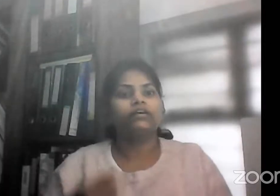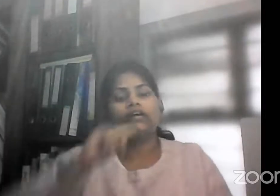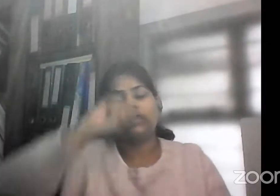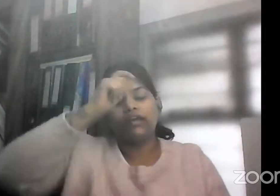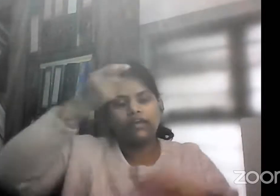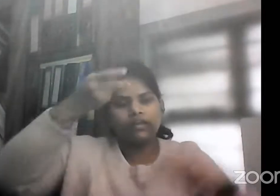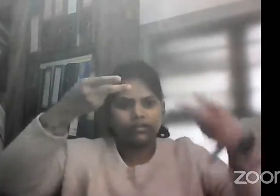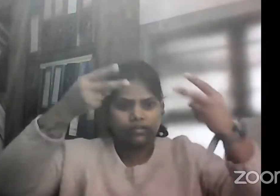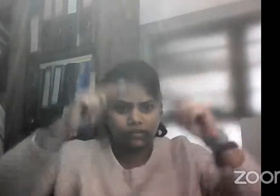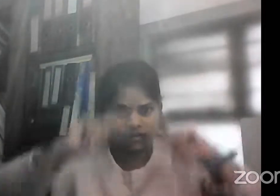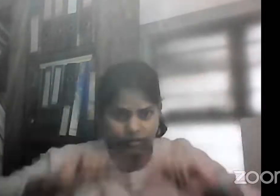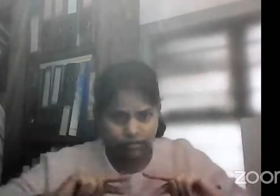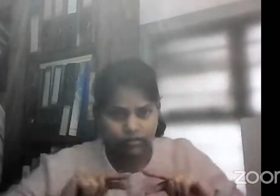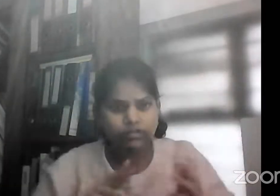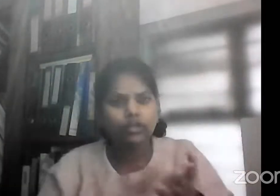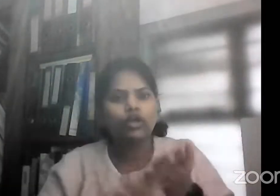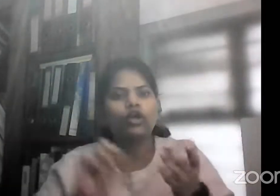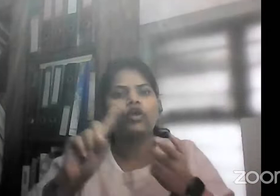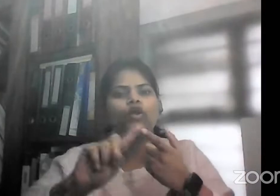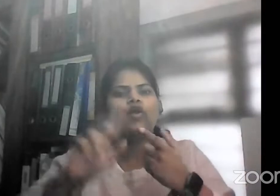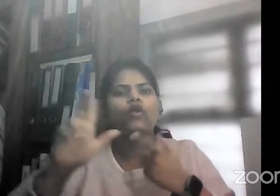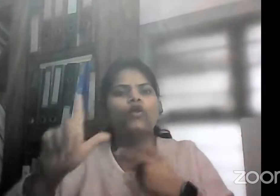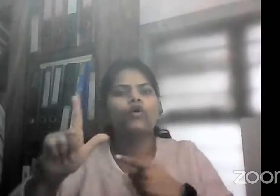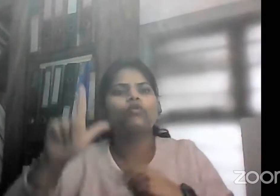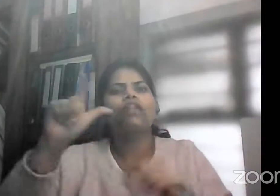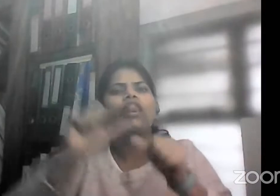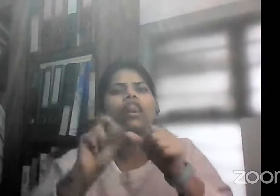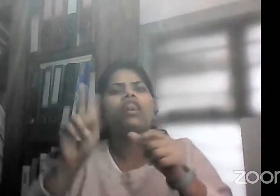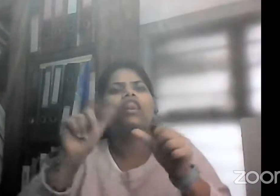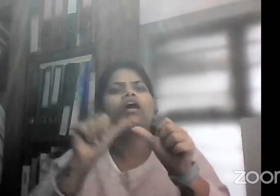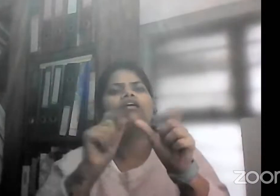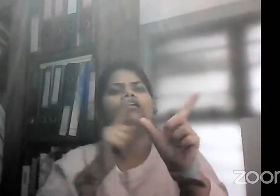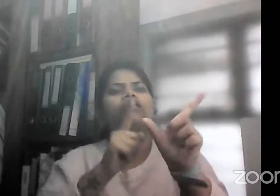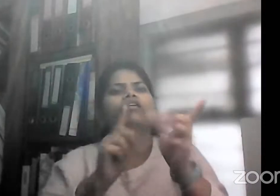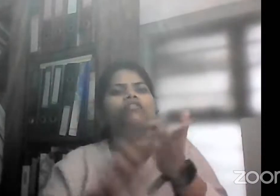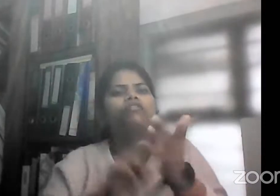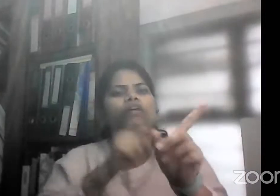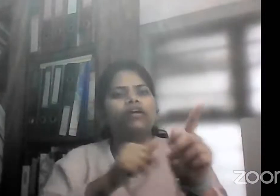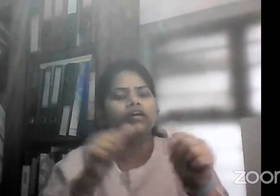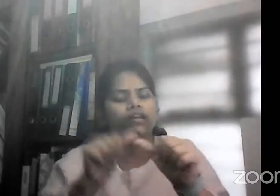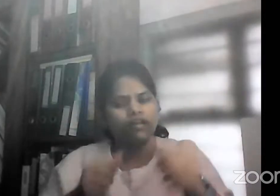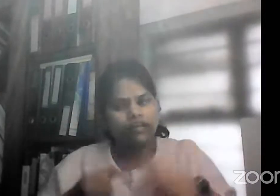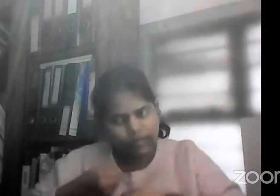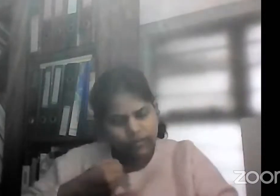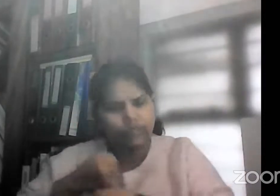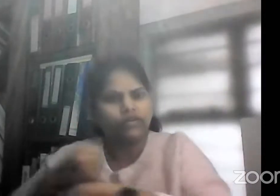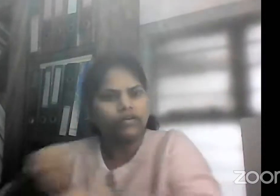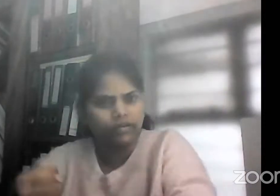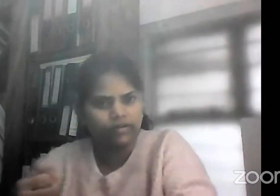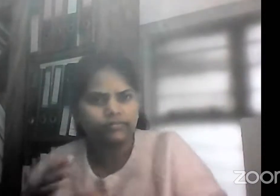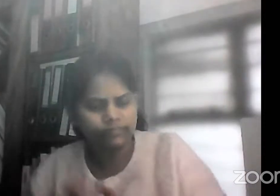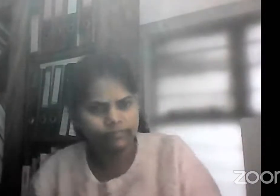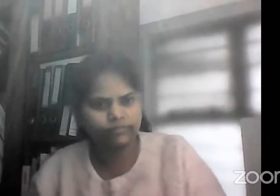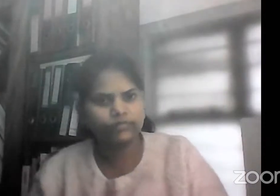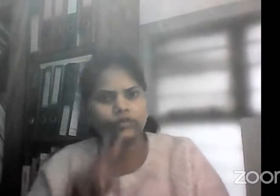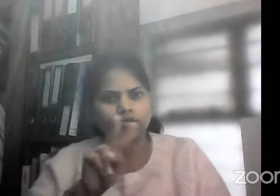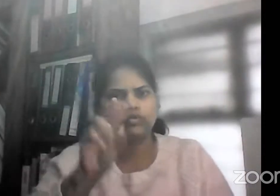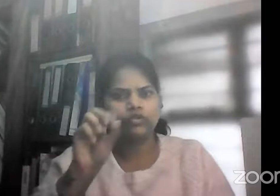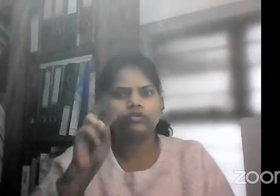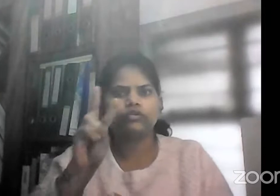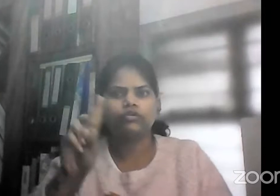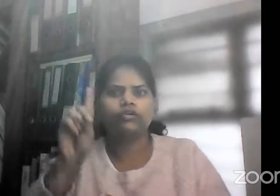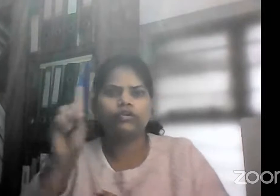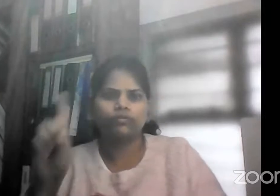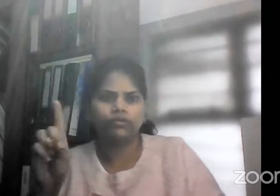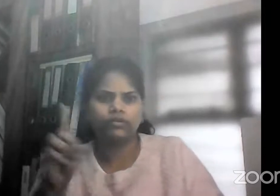novel Labanya Devi, for which he was awarded a PEN America Translation Grant in 2021. I would now invite Professor